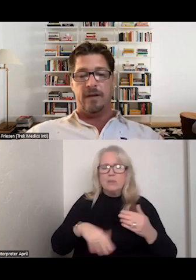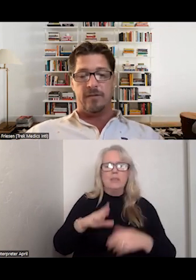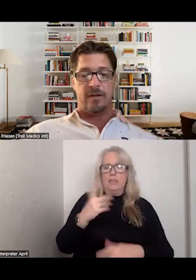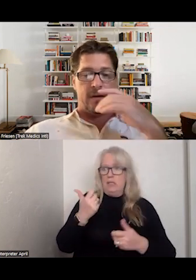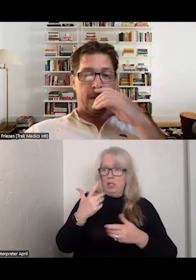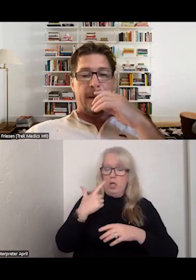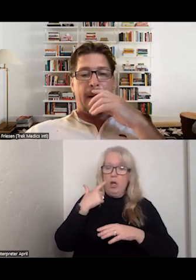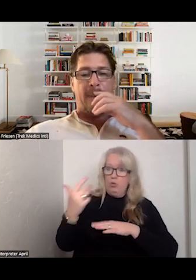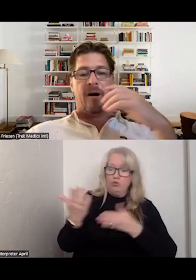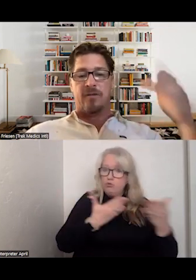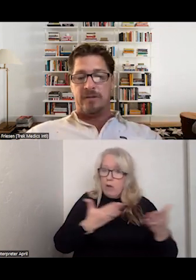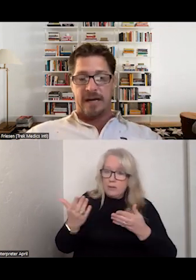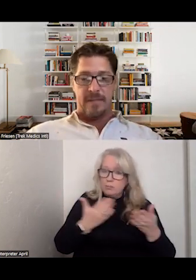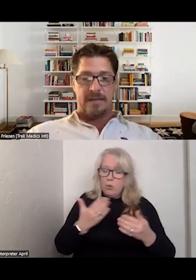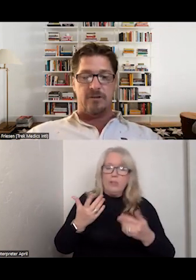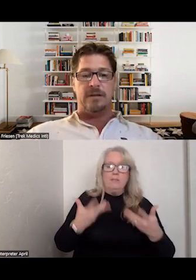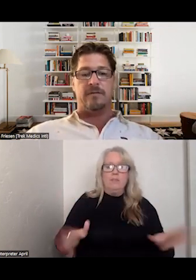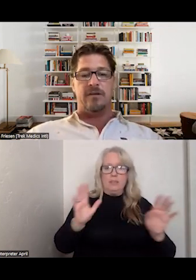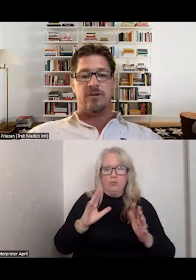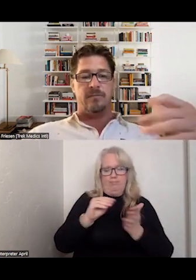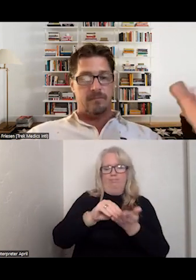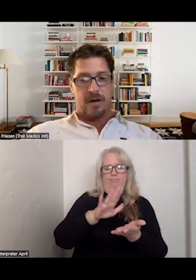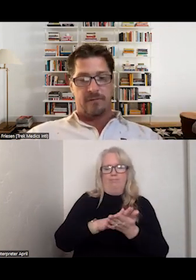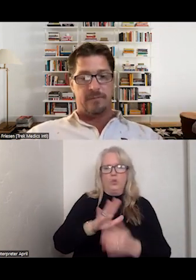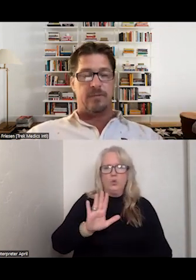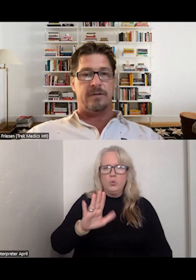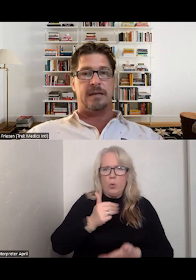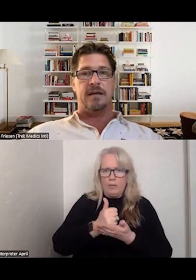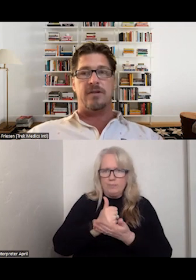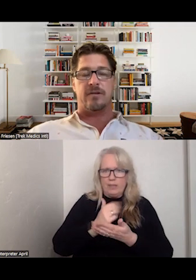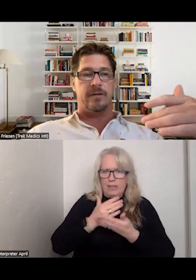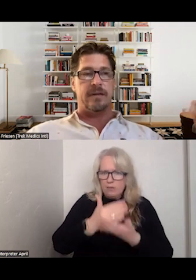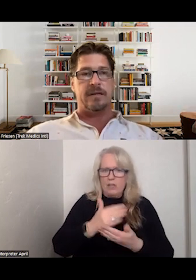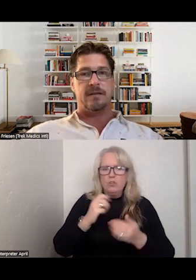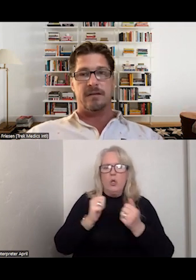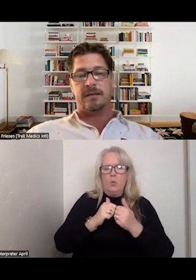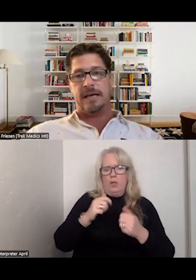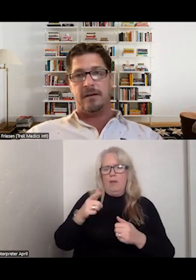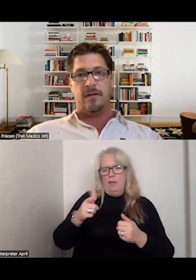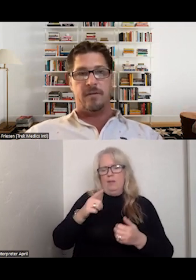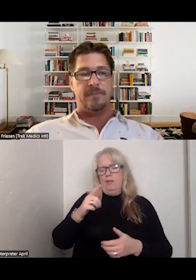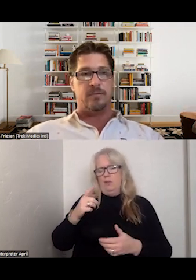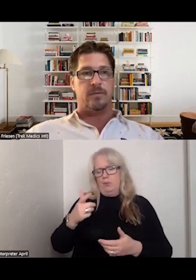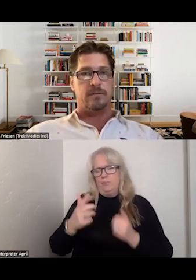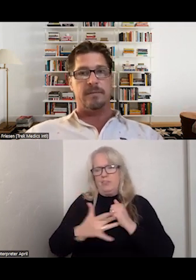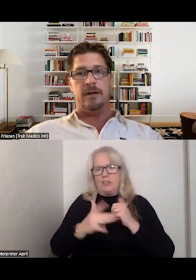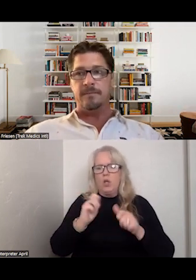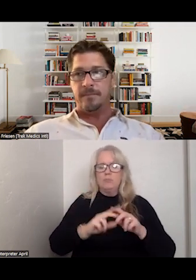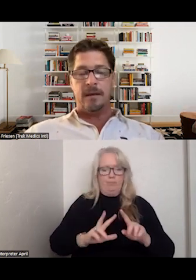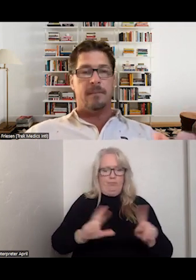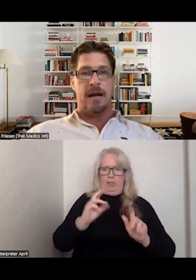Are they finished? Also documenting your intervention, preferably through technology, so it's easy to hand off to people who